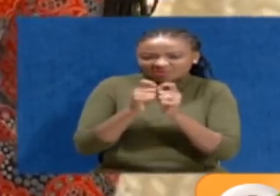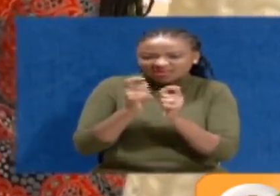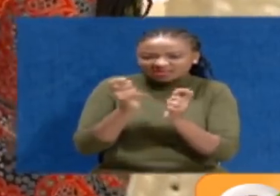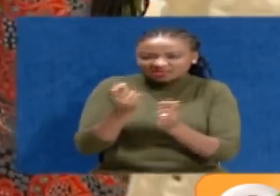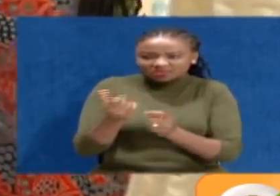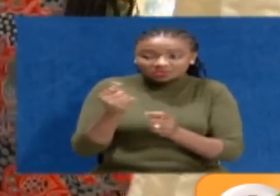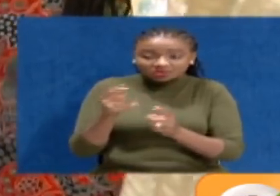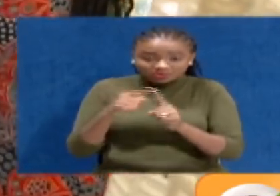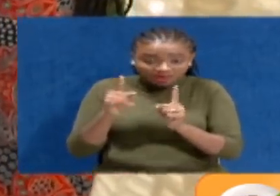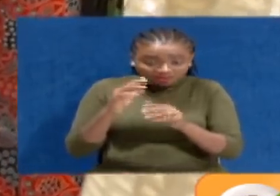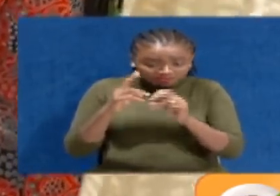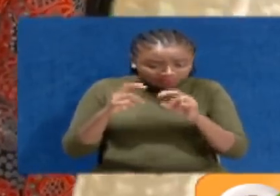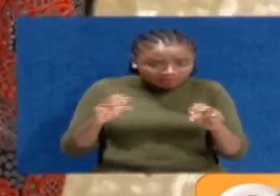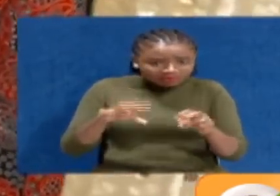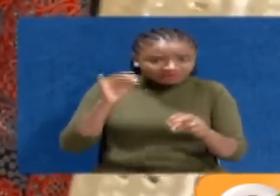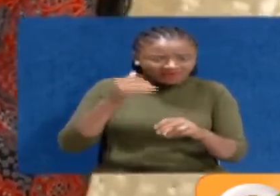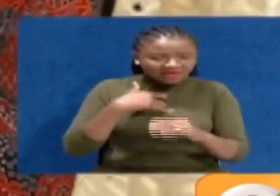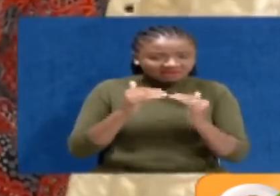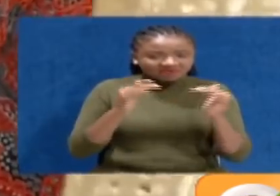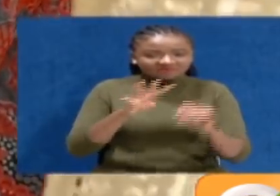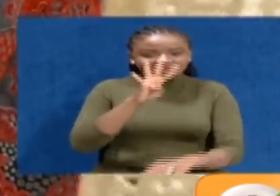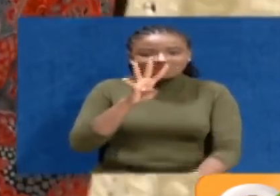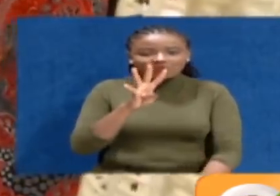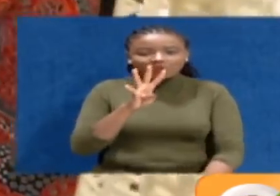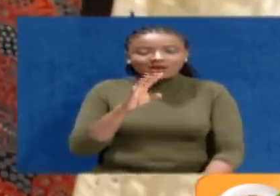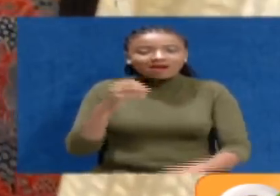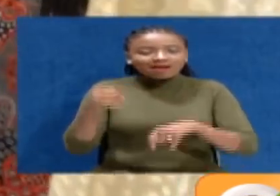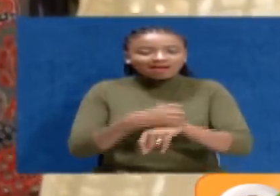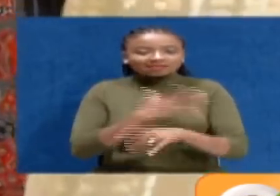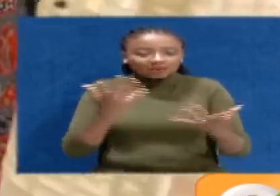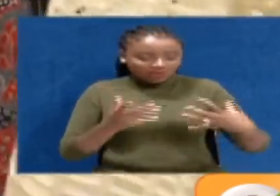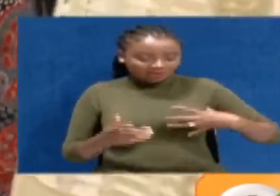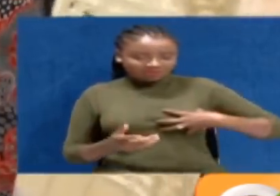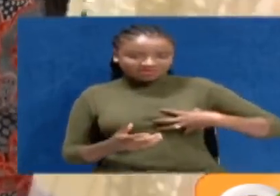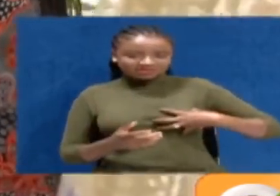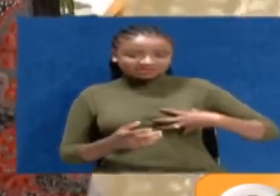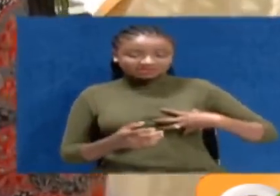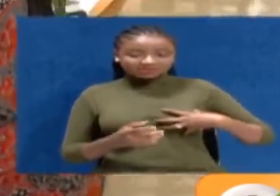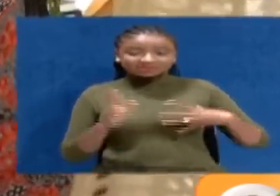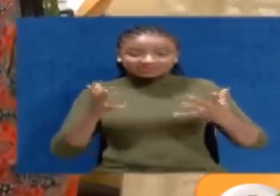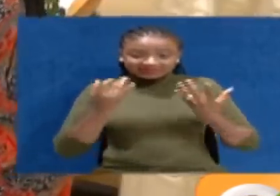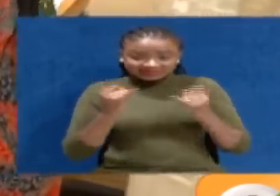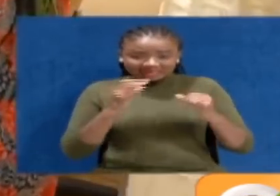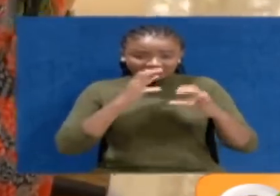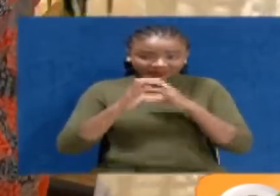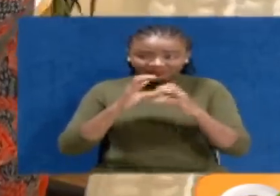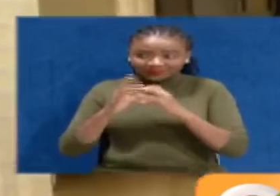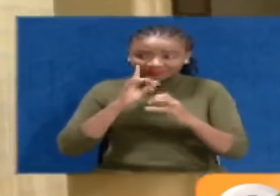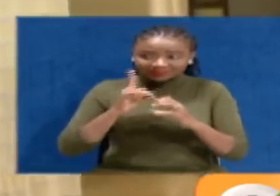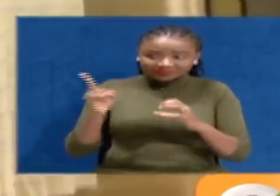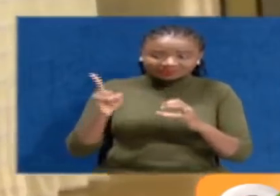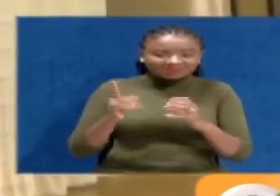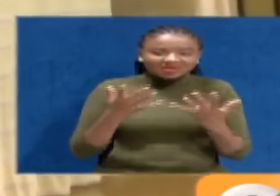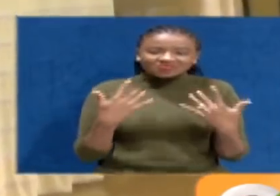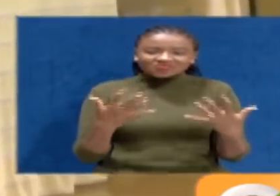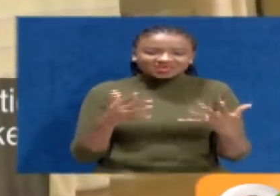biopsy results revealed that she has stage 4 cancer of the breast. She's getting too weak to even communicate through sign language. She has a